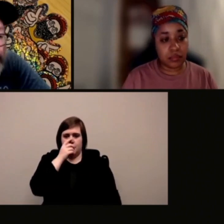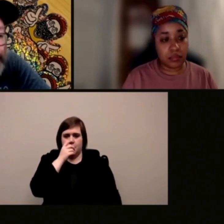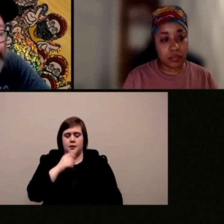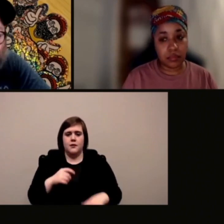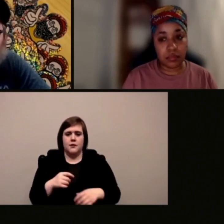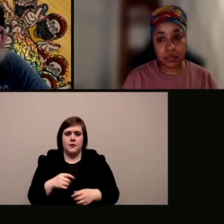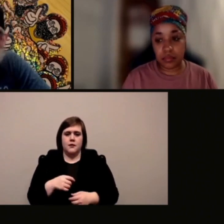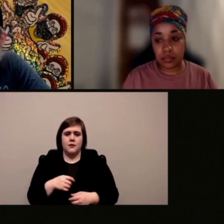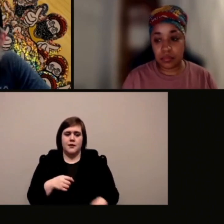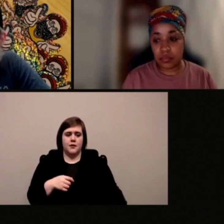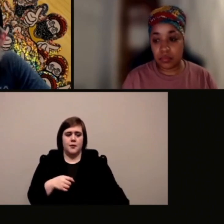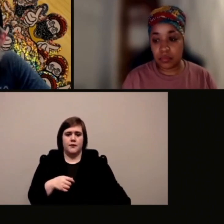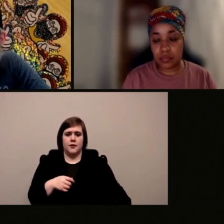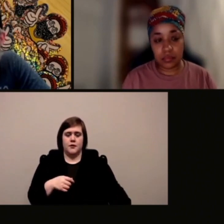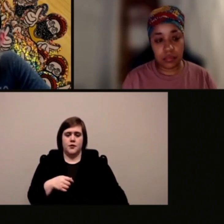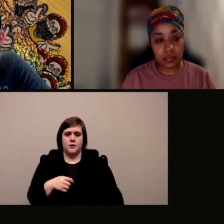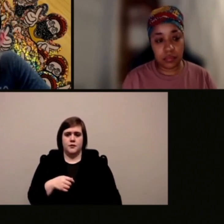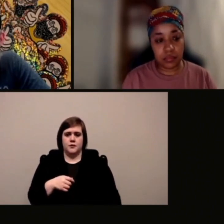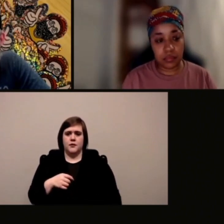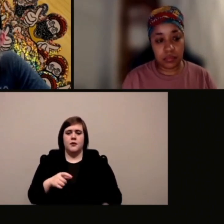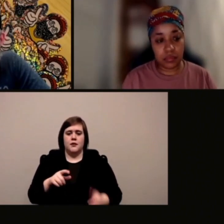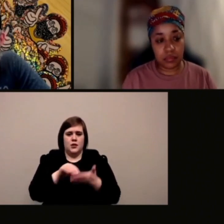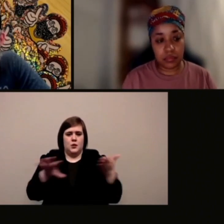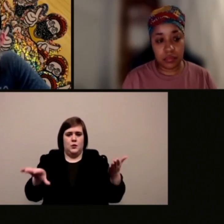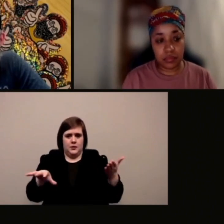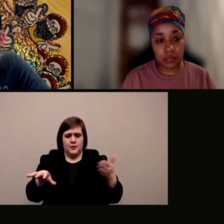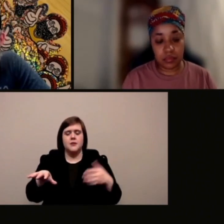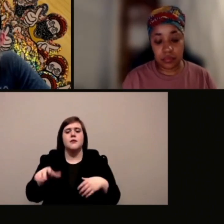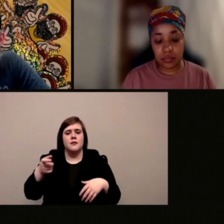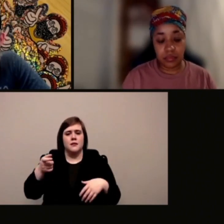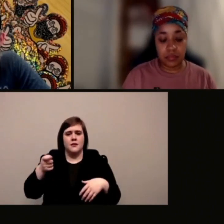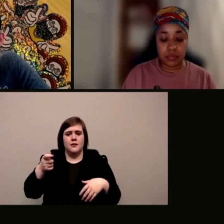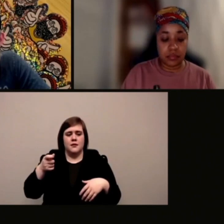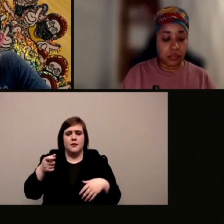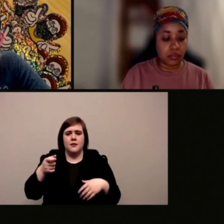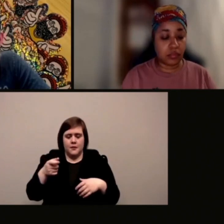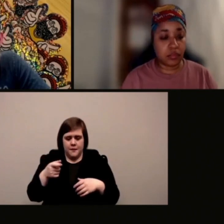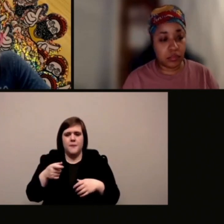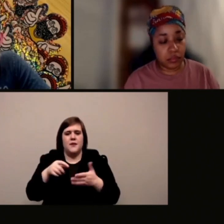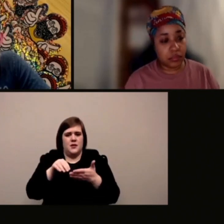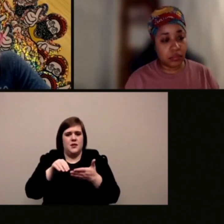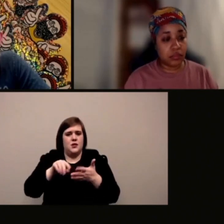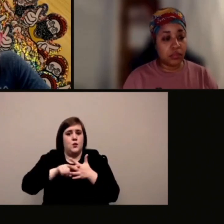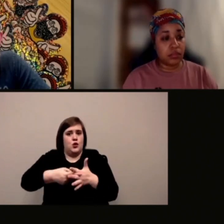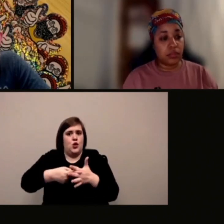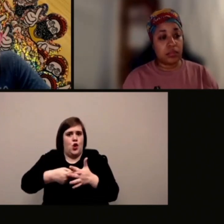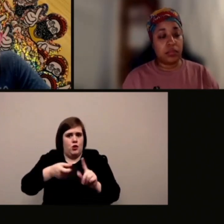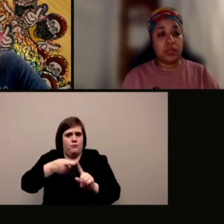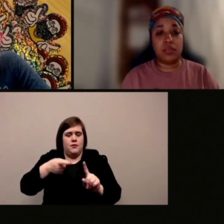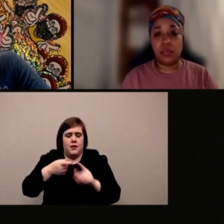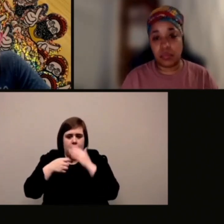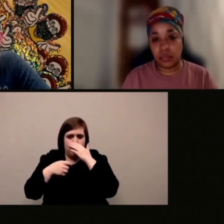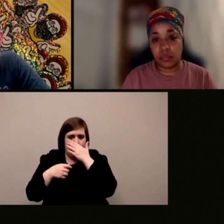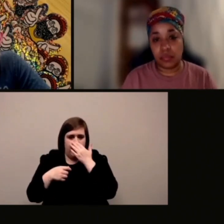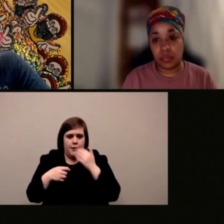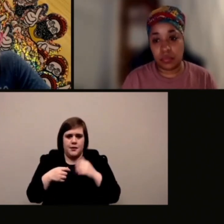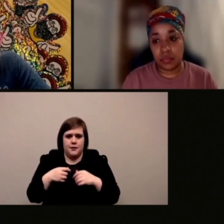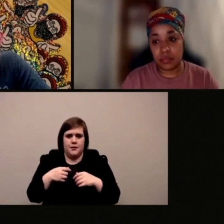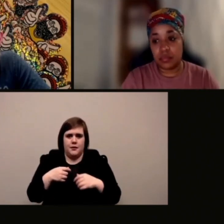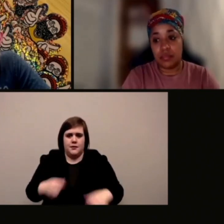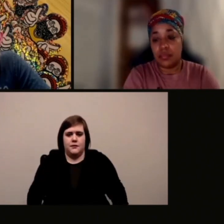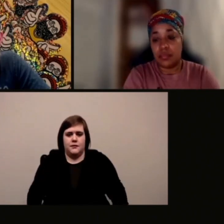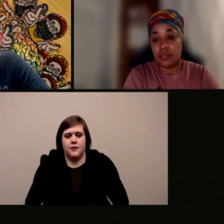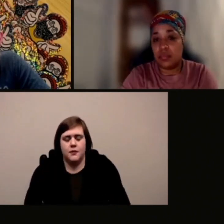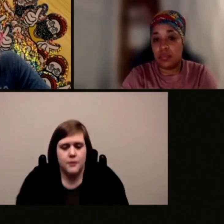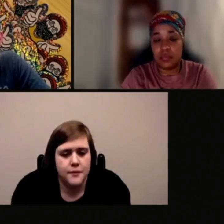saying, let the students be the one to start and ignite that flame. You may be afraid, but no